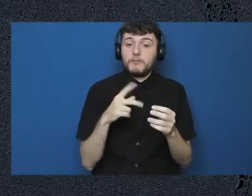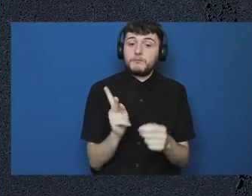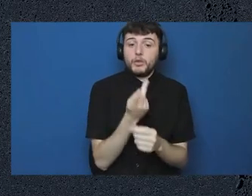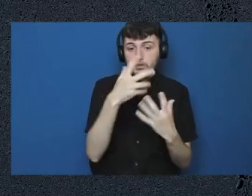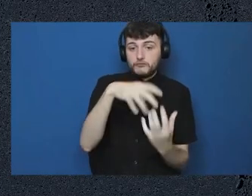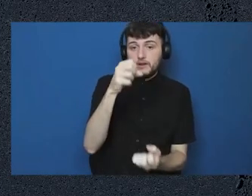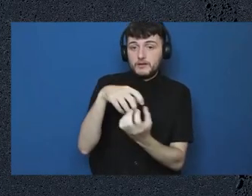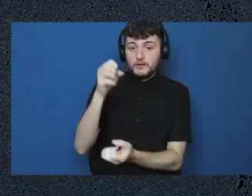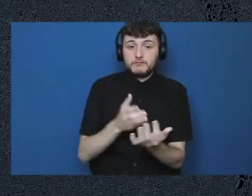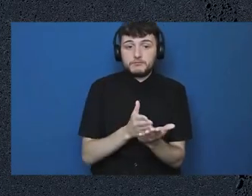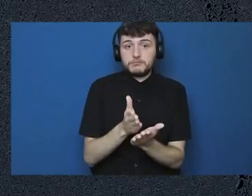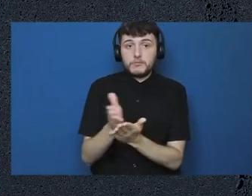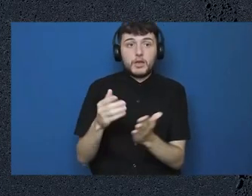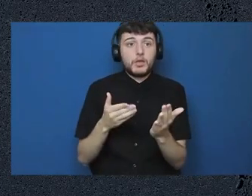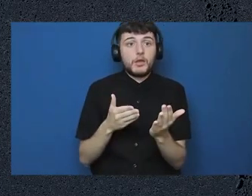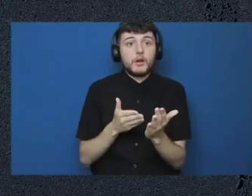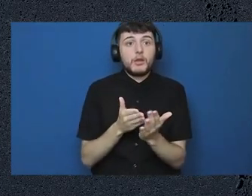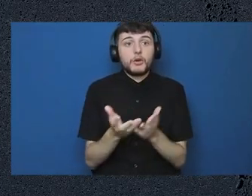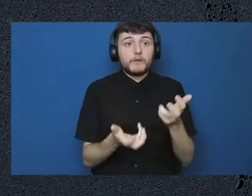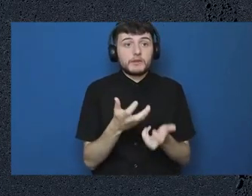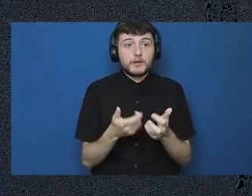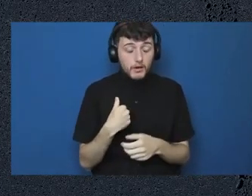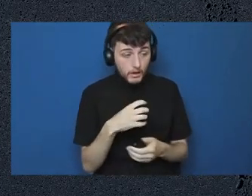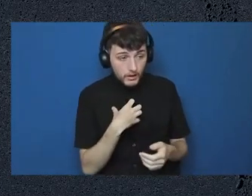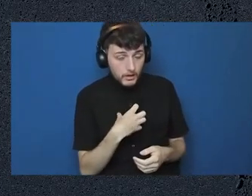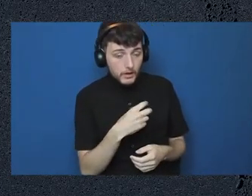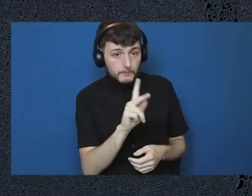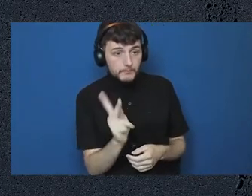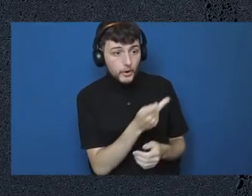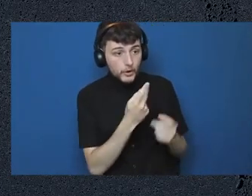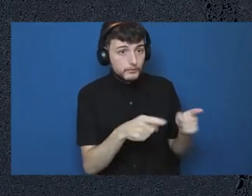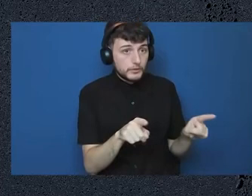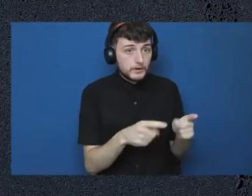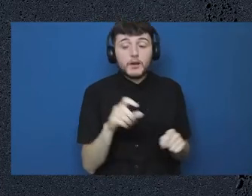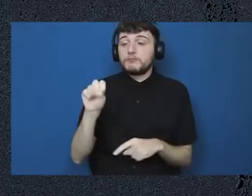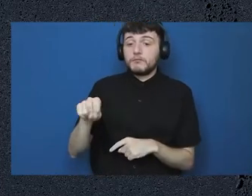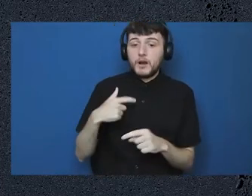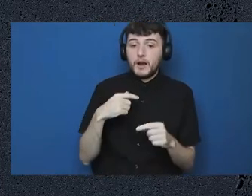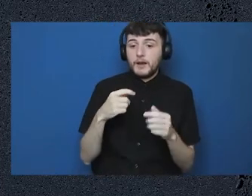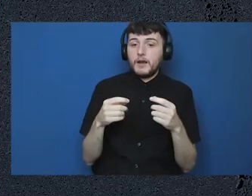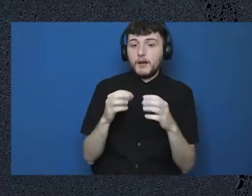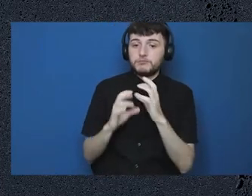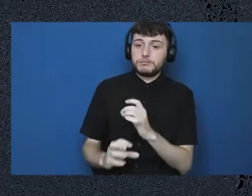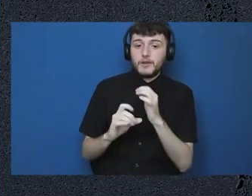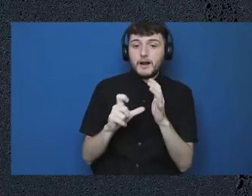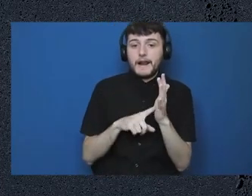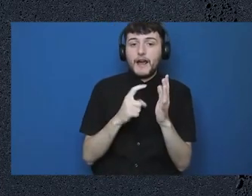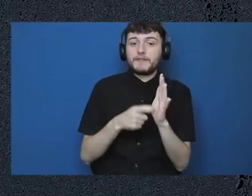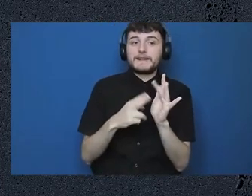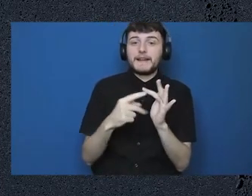is the pathway. Did you do a music degree as well? I did. Oh, I'm awesome. A clarinet player, and kudos to anyone who's a musician in the